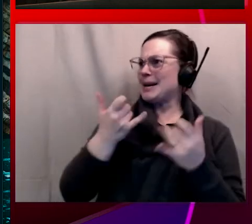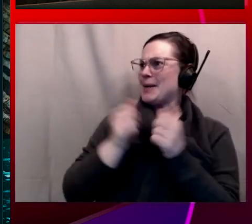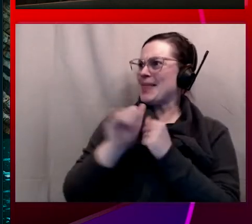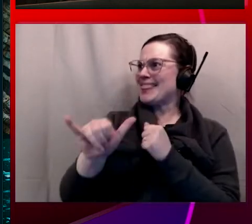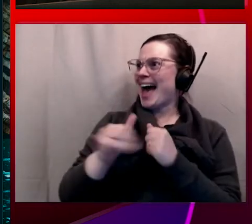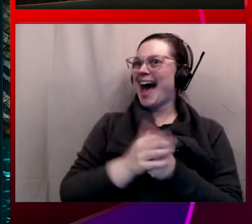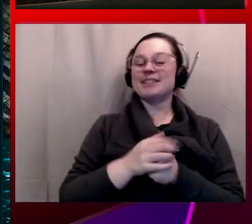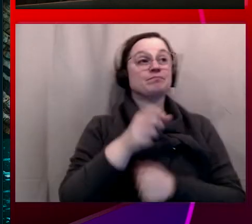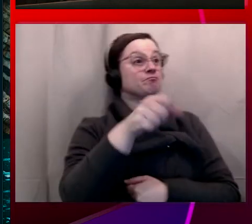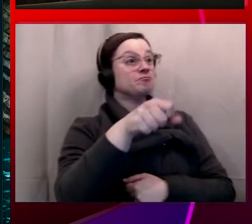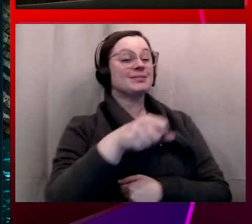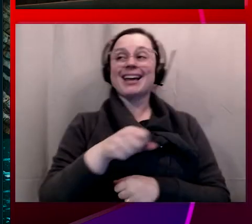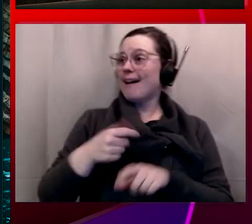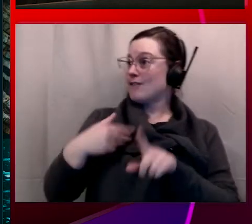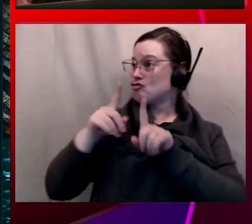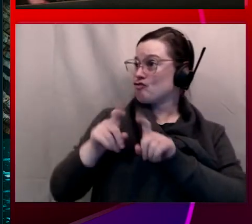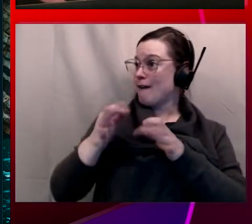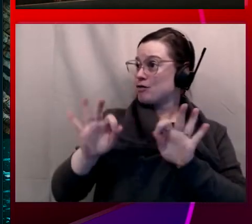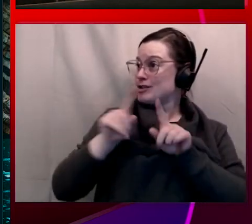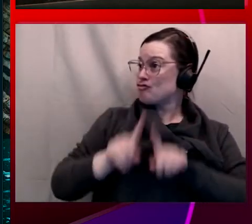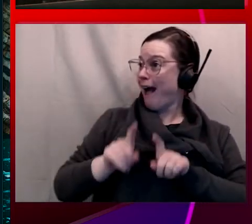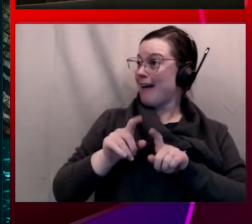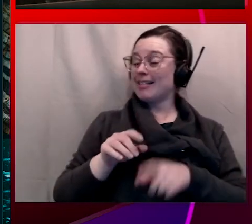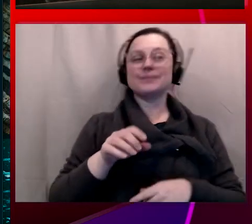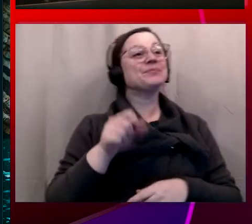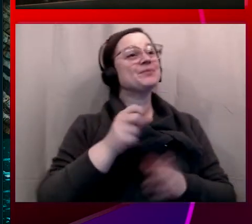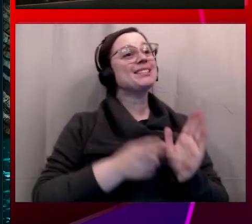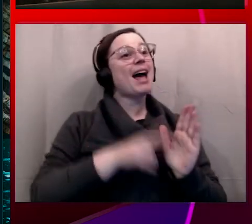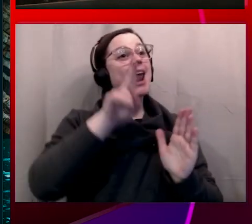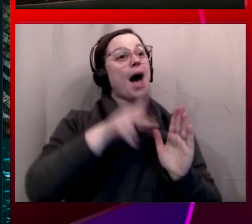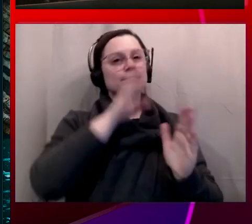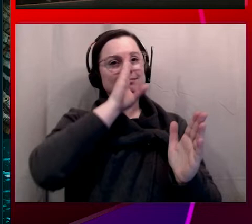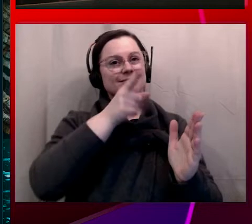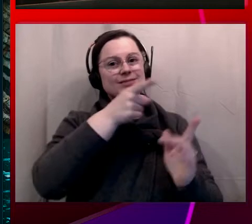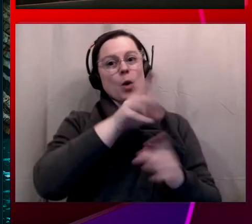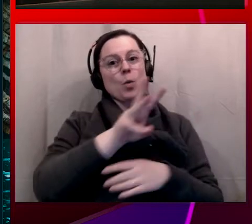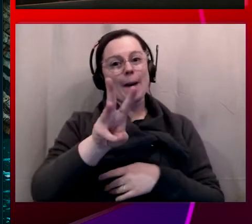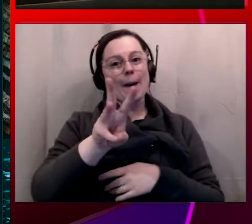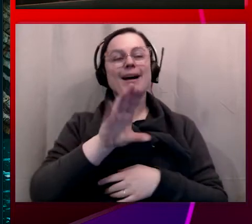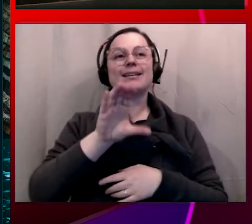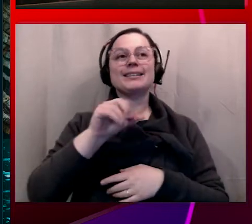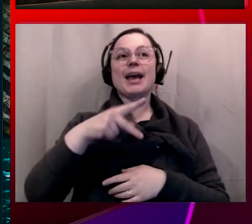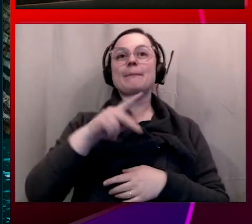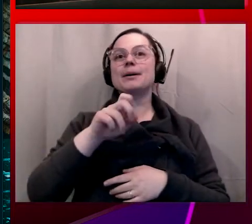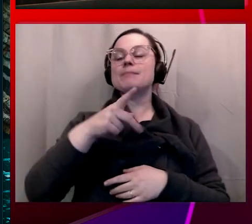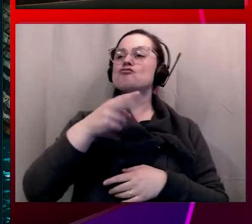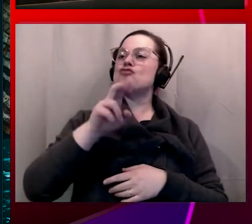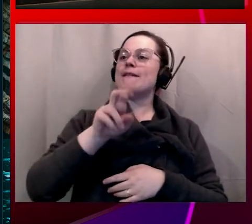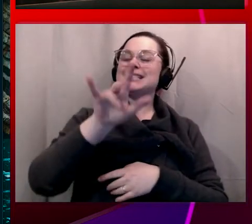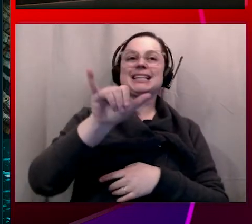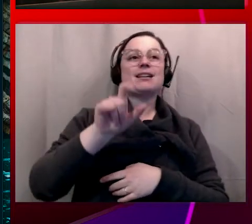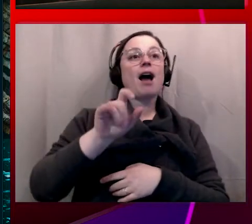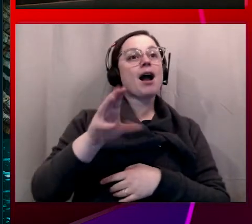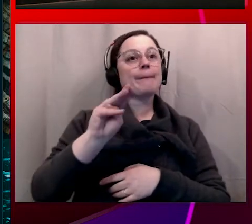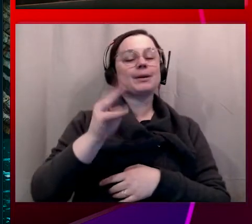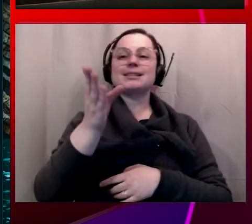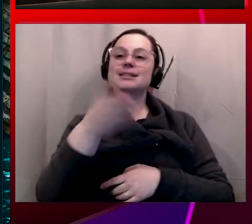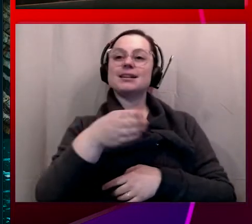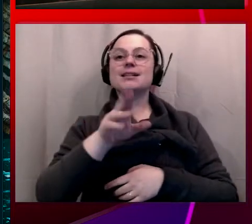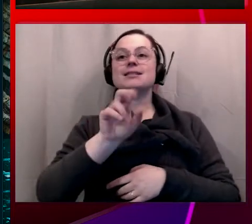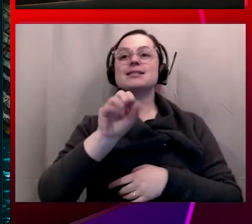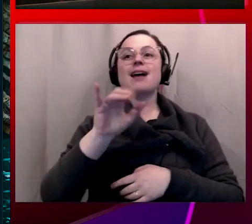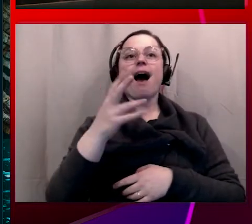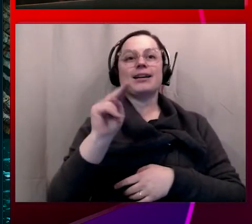there a trial that I can try? Yeah. Yeah, Absolutely. you can sign up directly on the webpage, capeprivacy.com. You can go to capeprivacy.com/signup, or